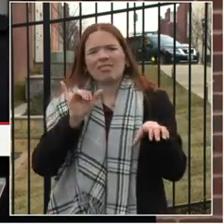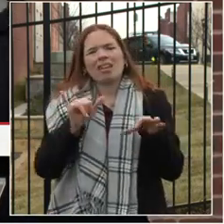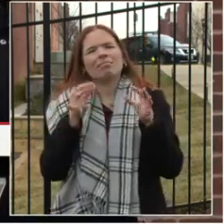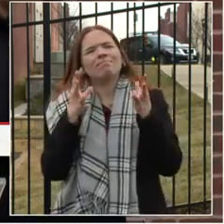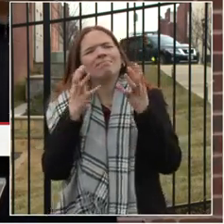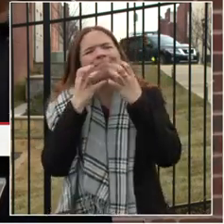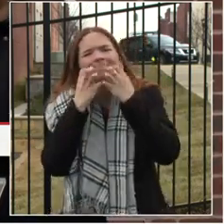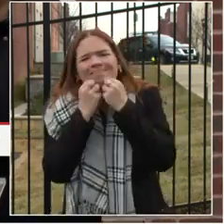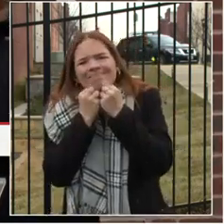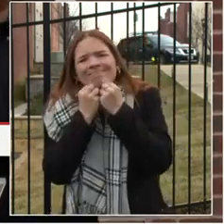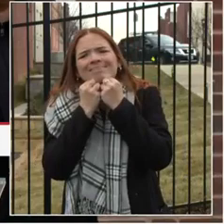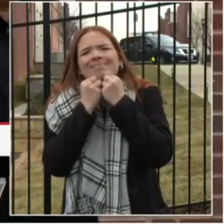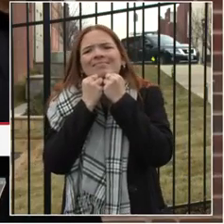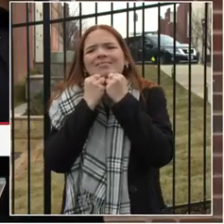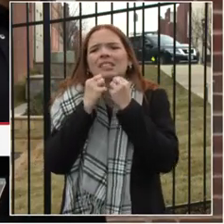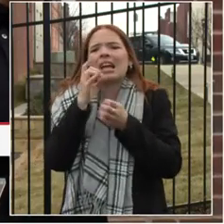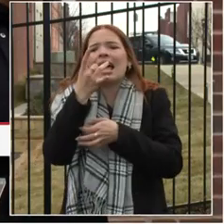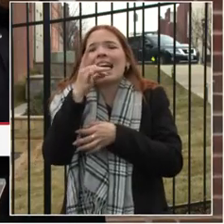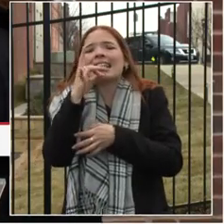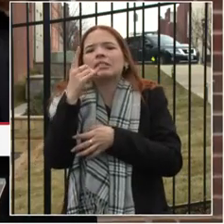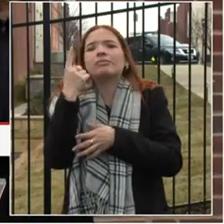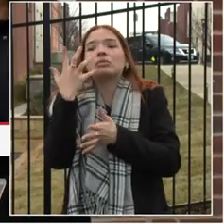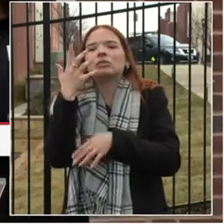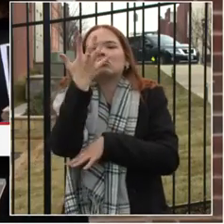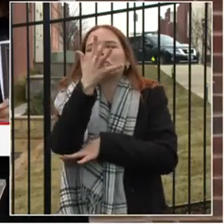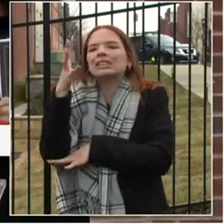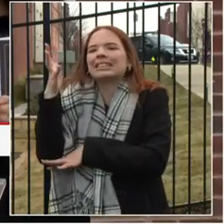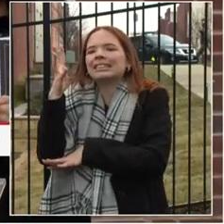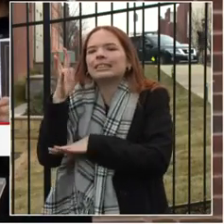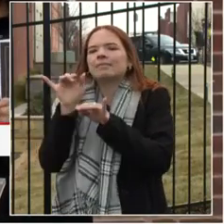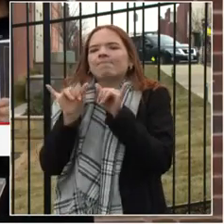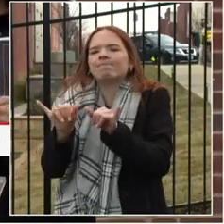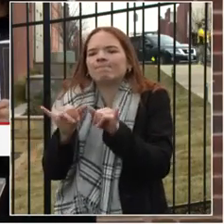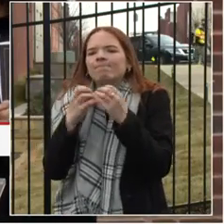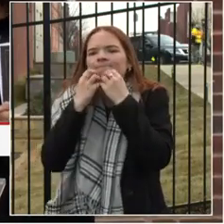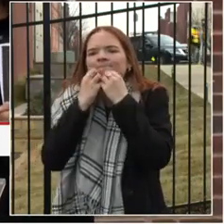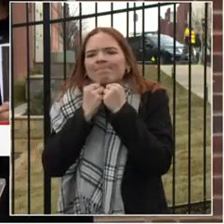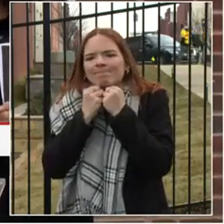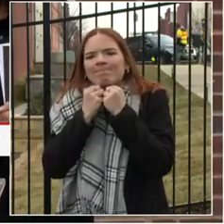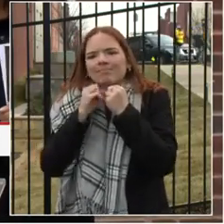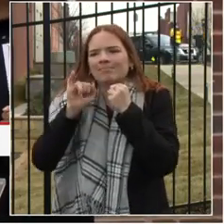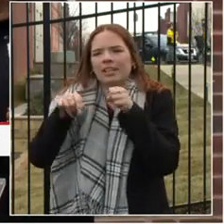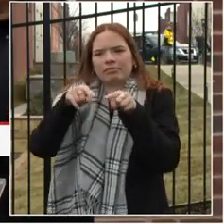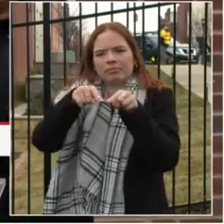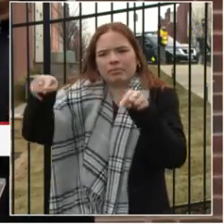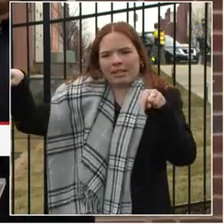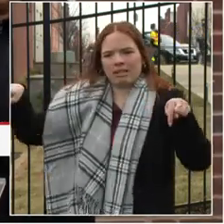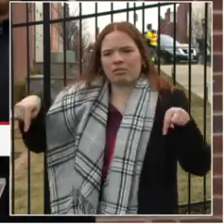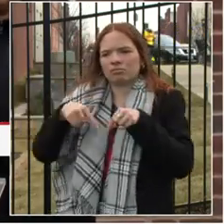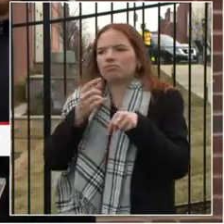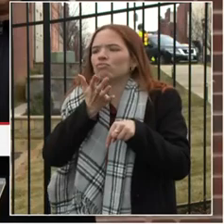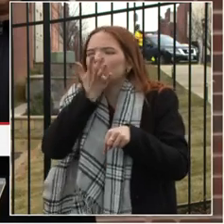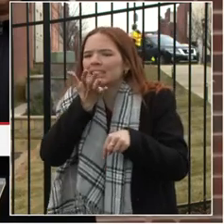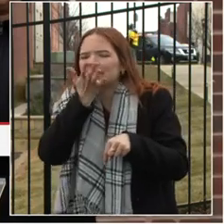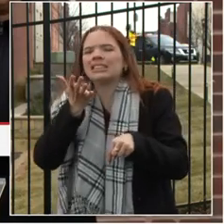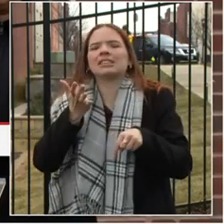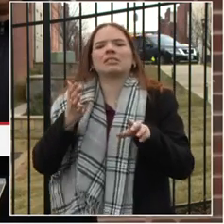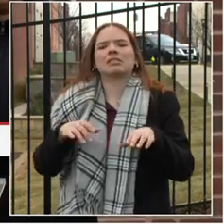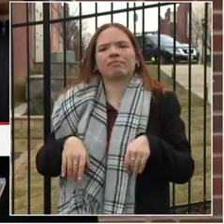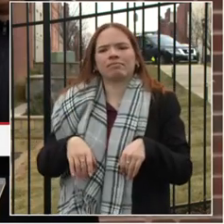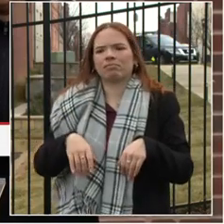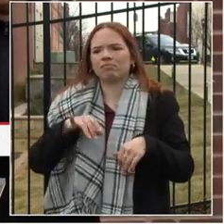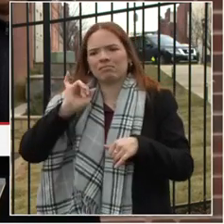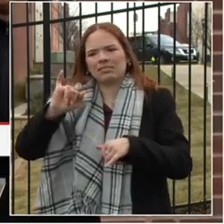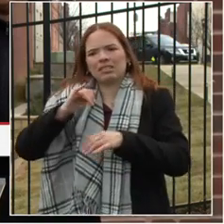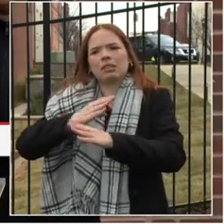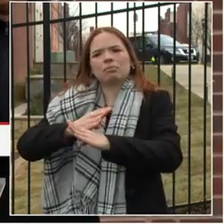trees, provide 2.2 acres of green space, as well as protect the vista from 4th Avenue to